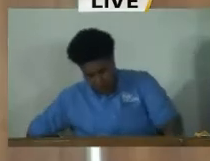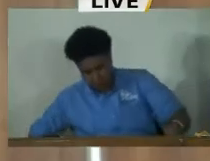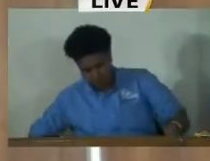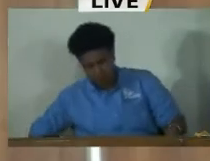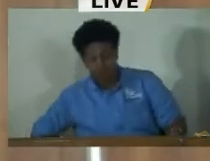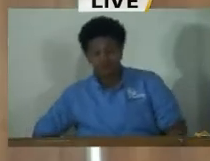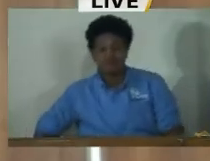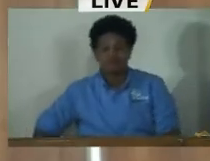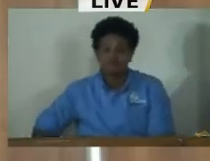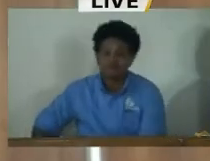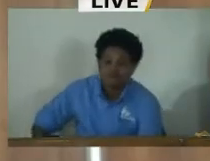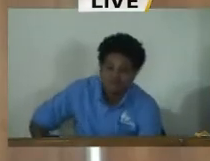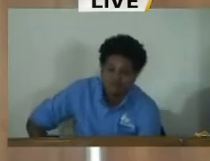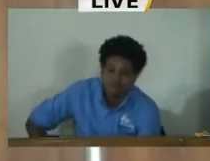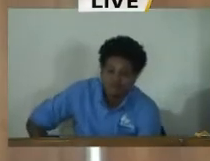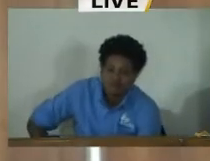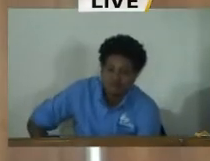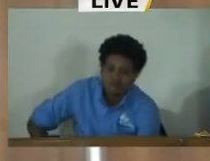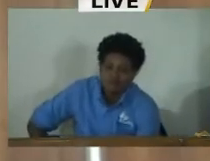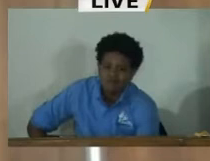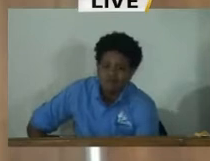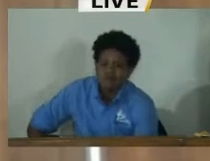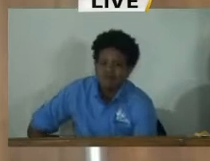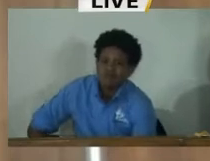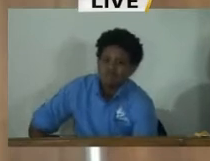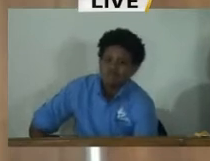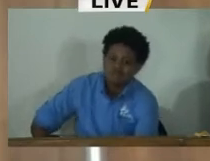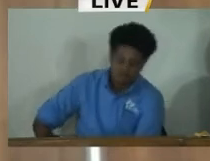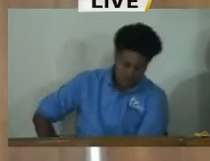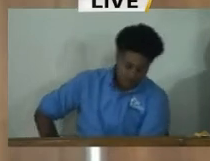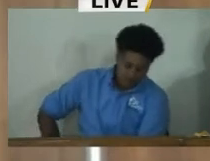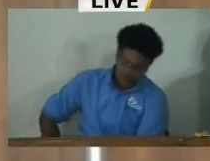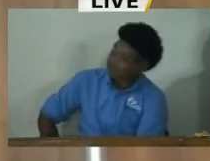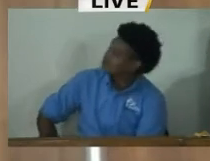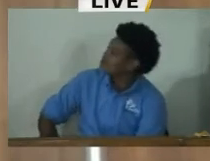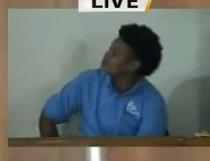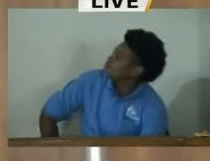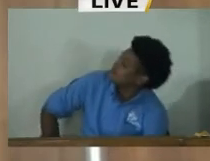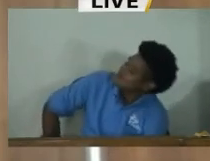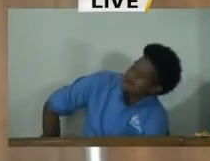Thank you, Madam Speaker. Thank you, members.